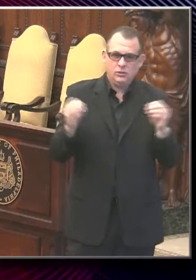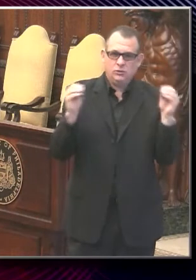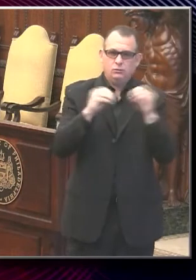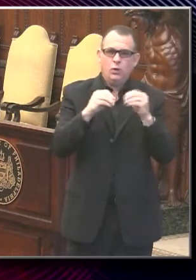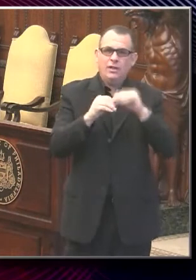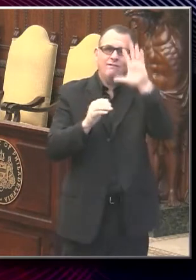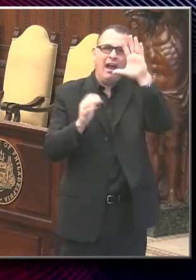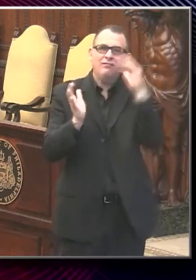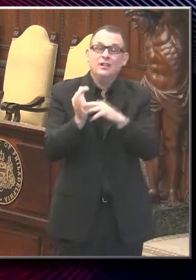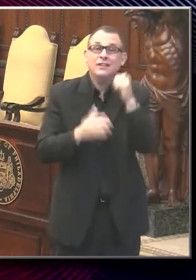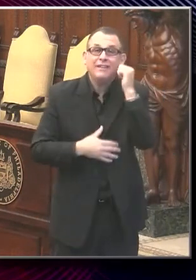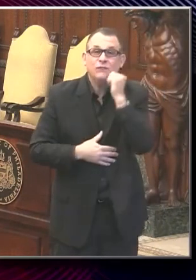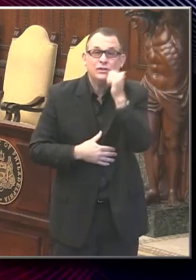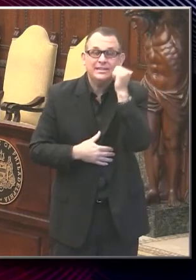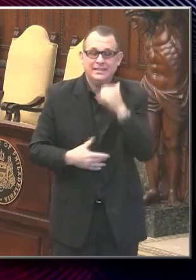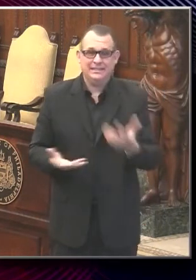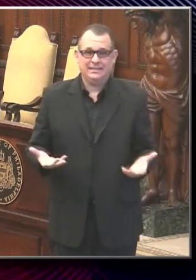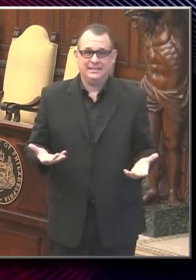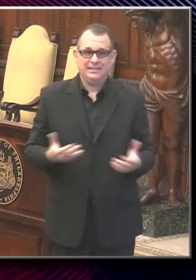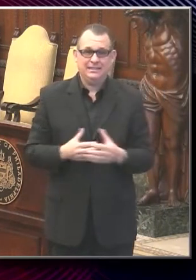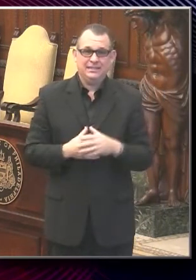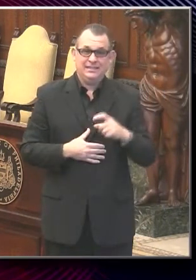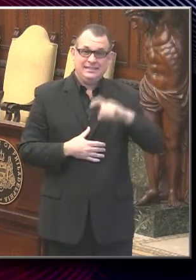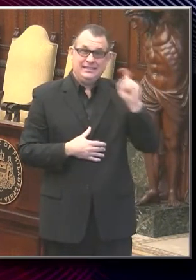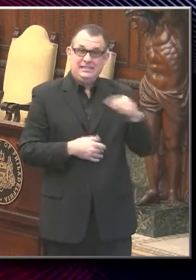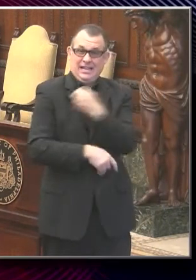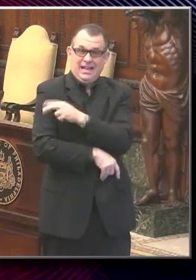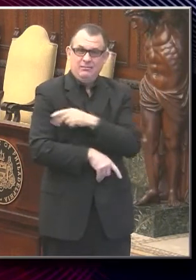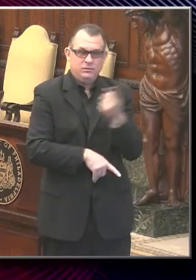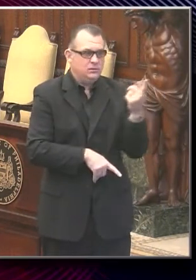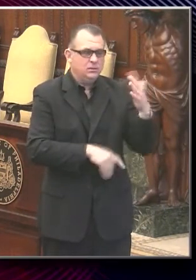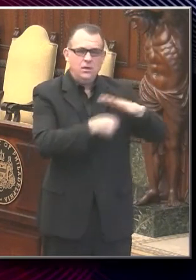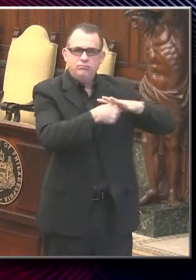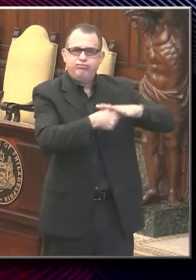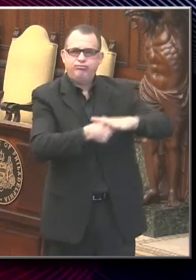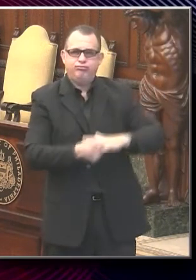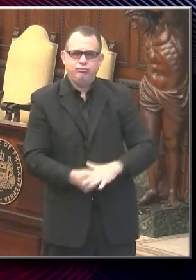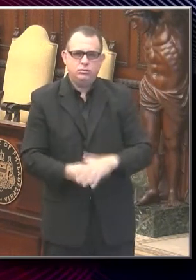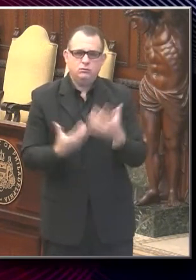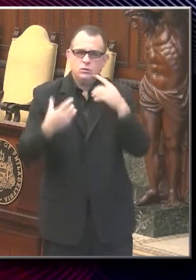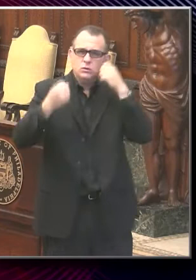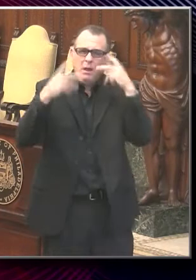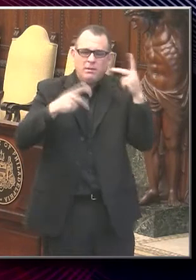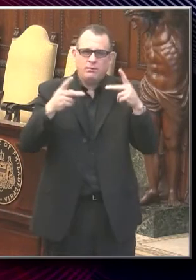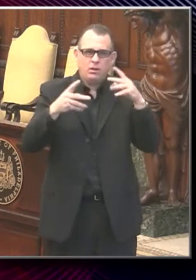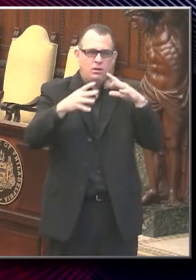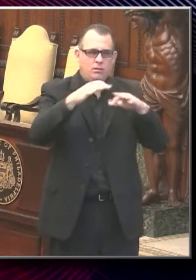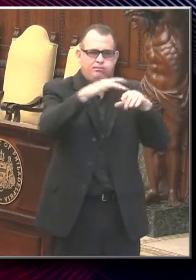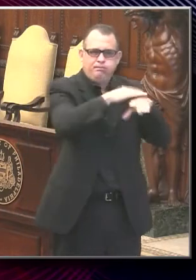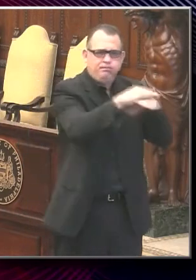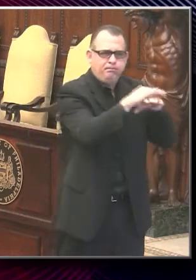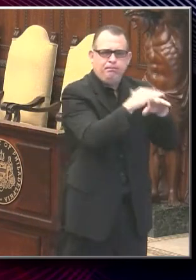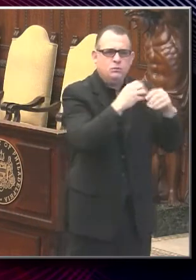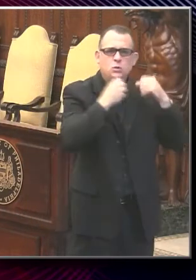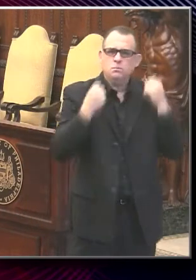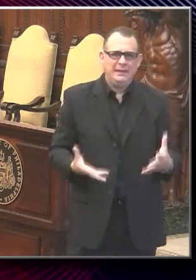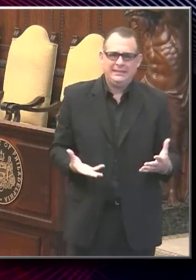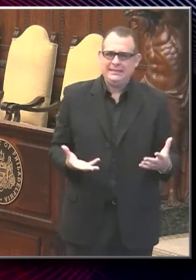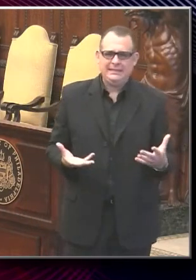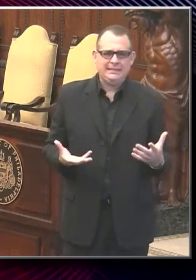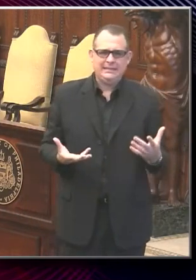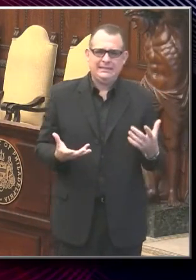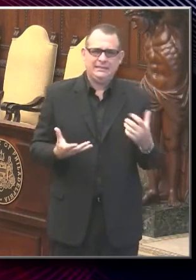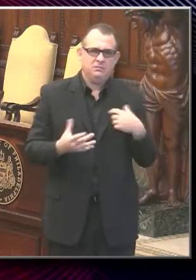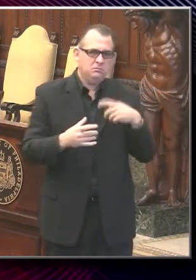in Texas are already under strain from the number of infections that are causing cases for them to treat, and that's likely to get worse.